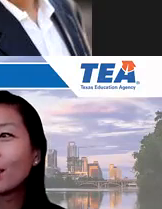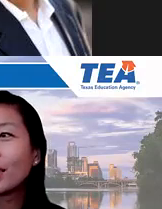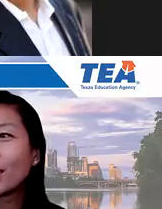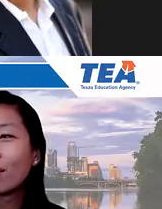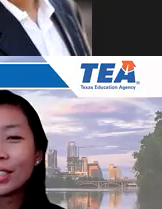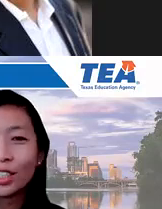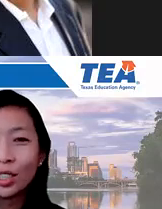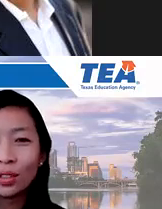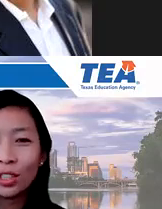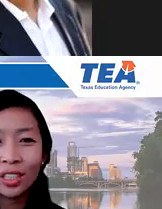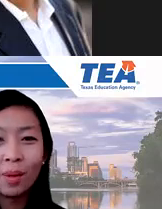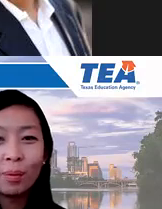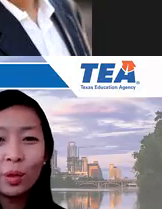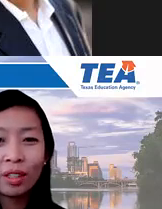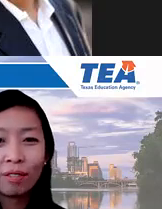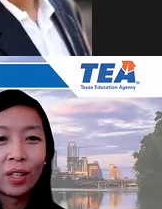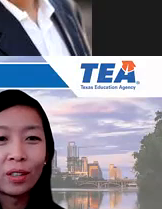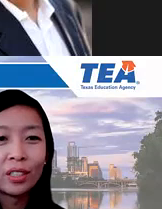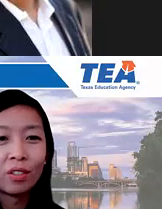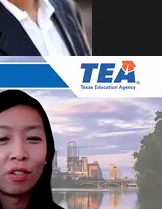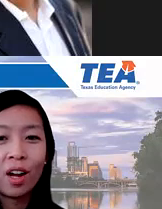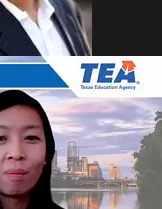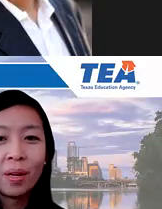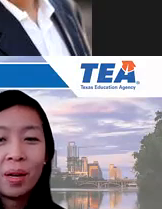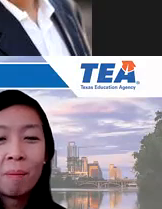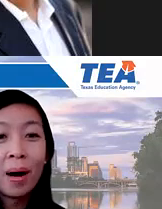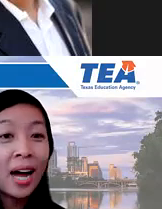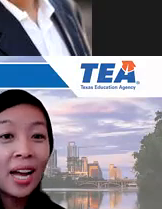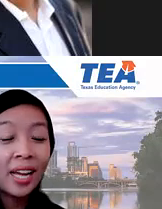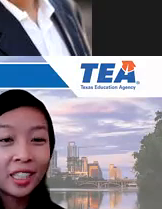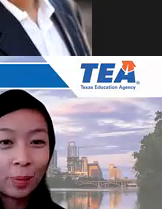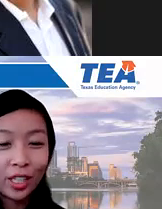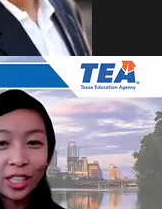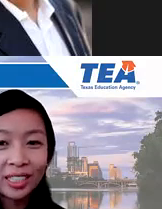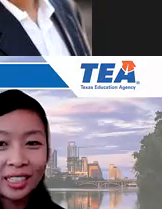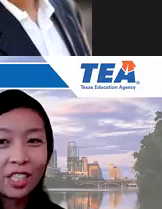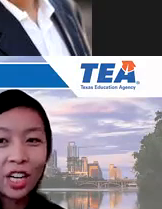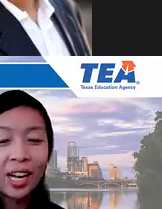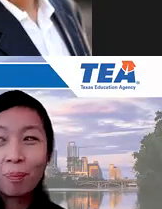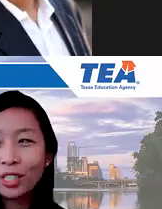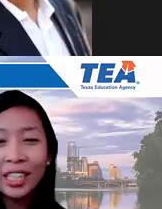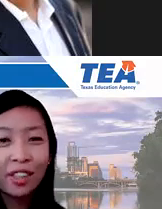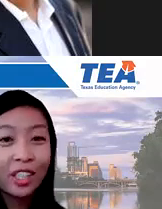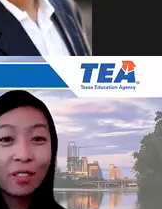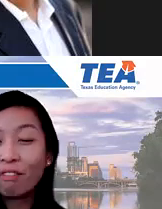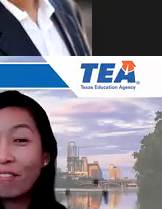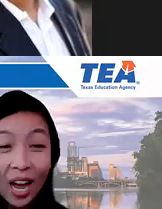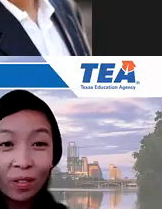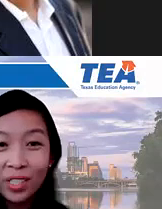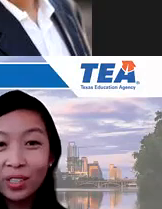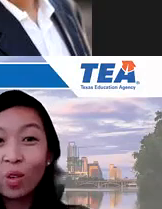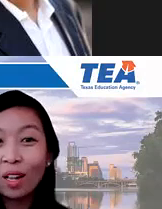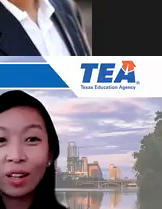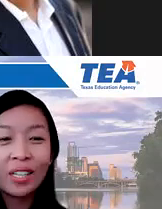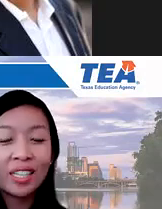to start these conversations with just a couple of quick photos from my experience teaching. I particularly